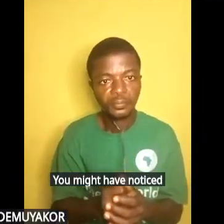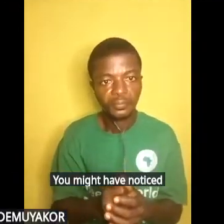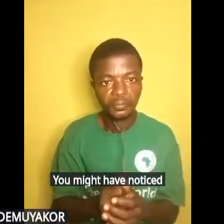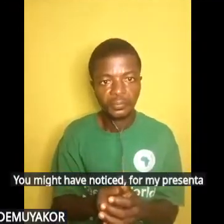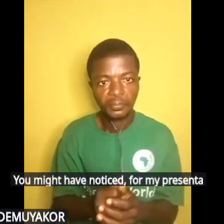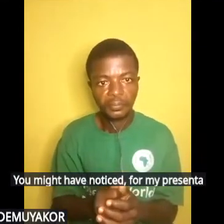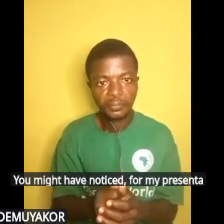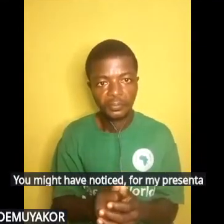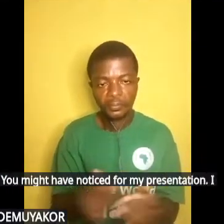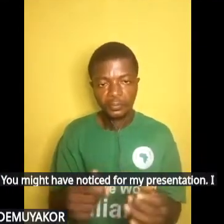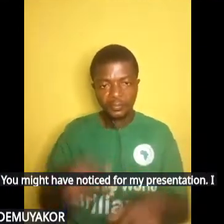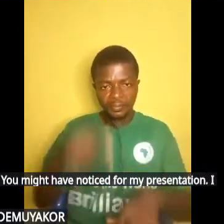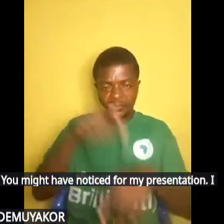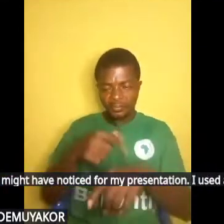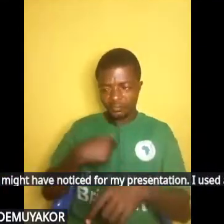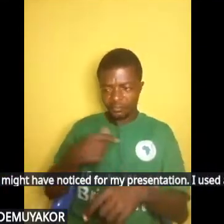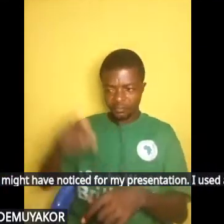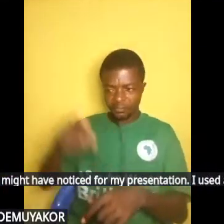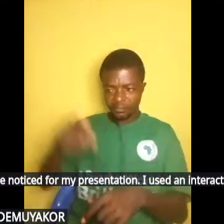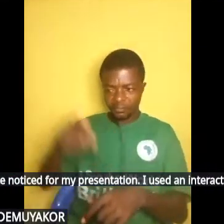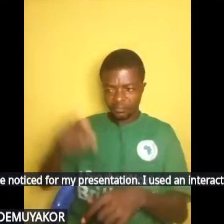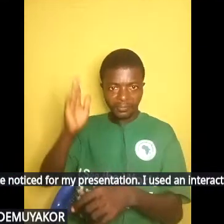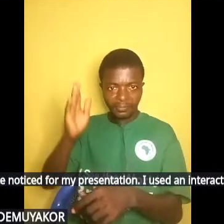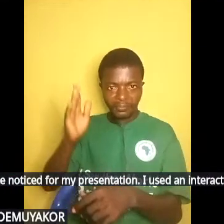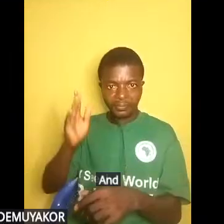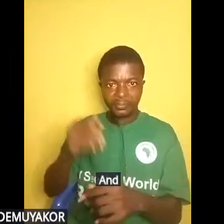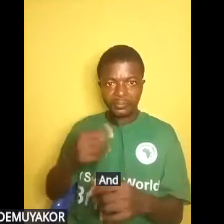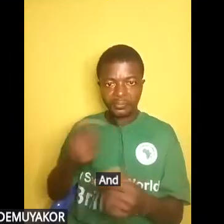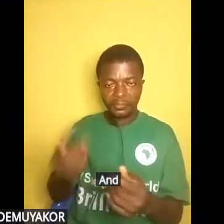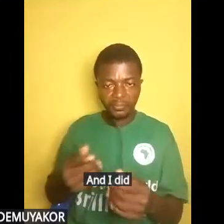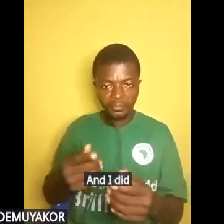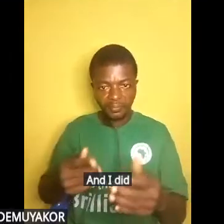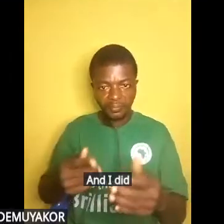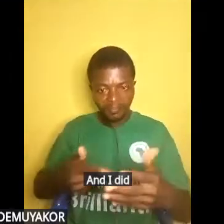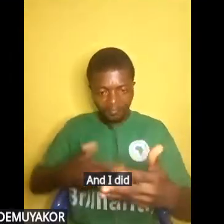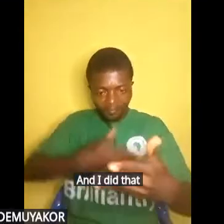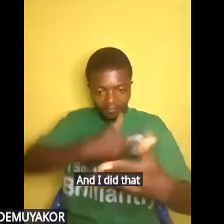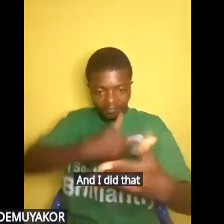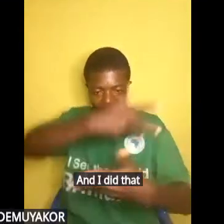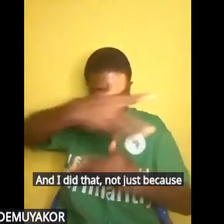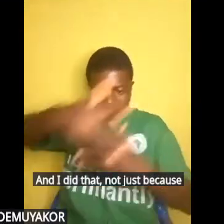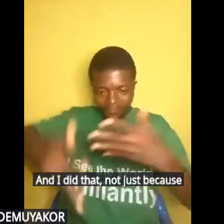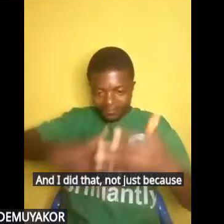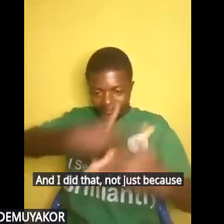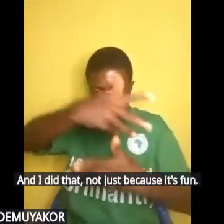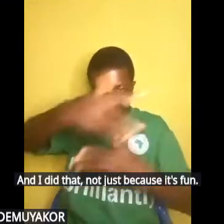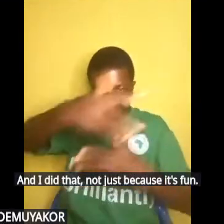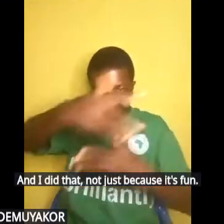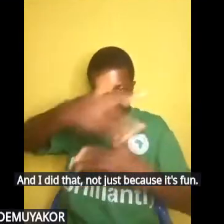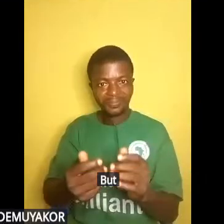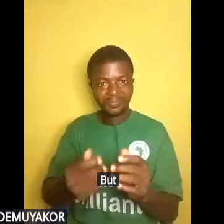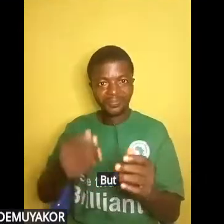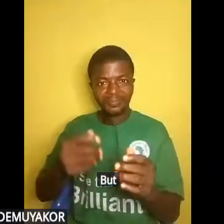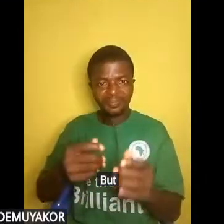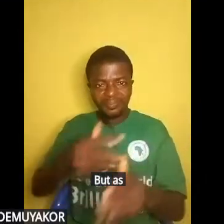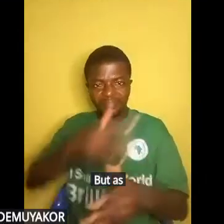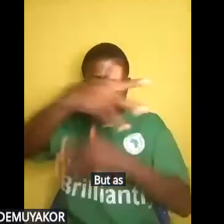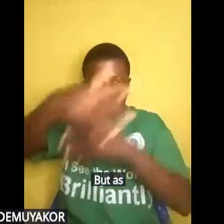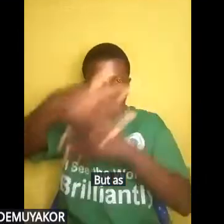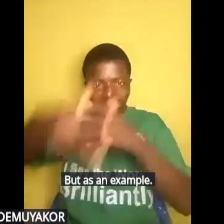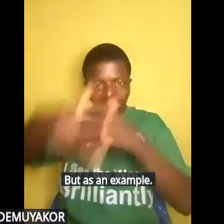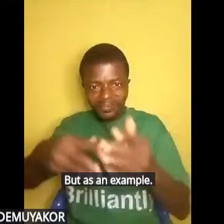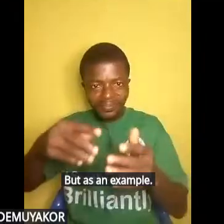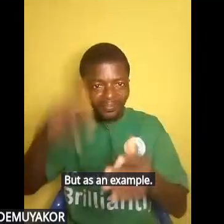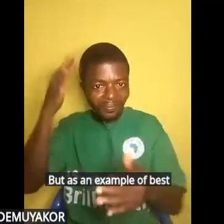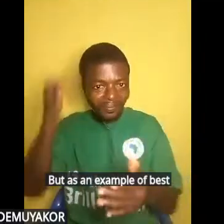presentation, I used an interactive platform. And I did that not just because it's fun, but as an example of